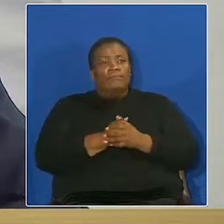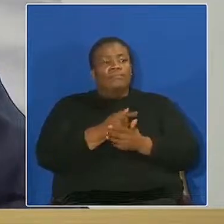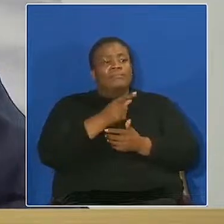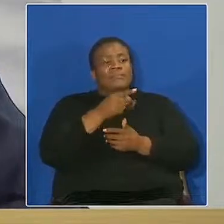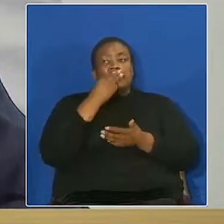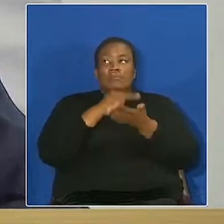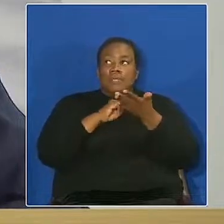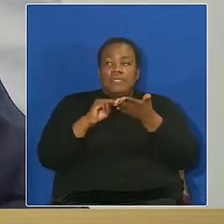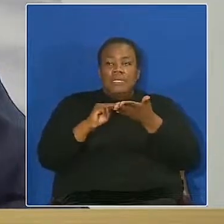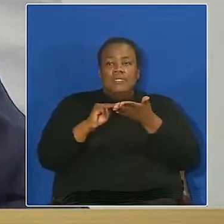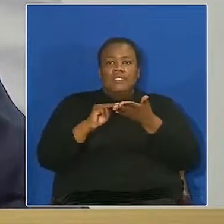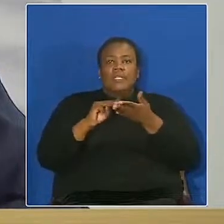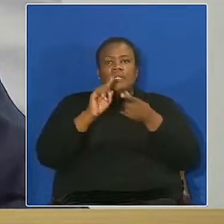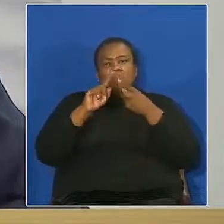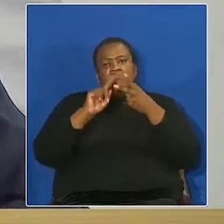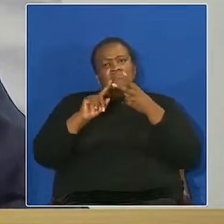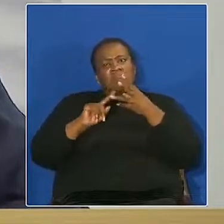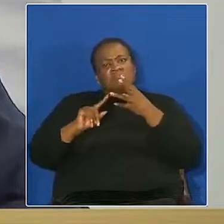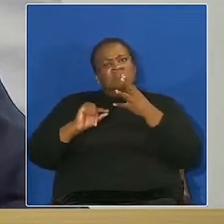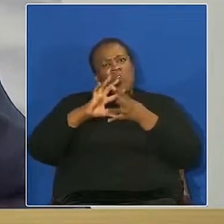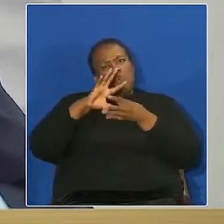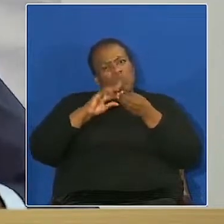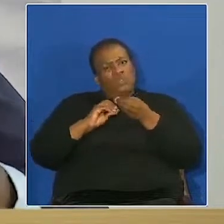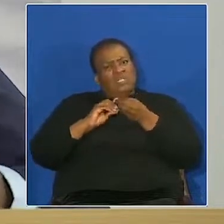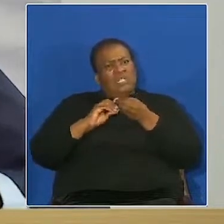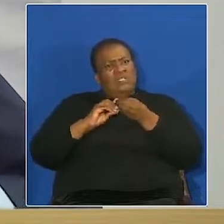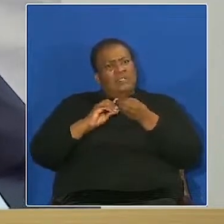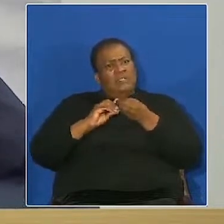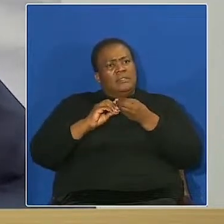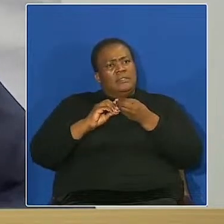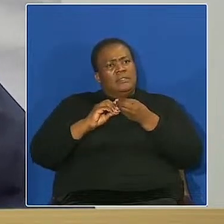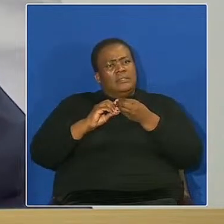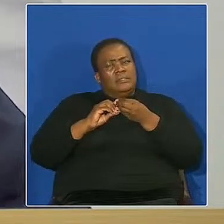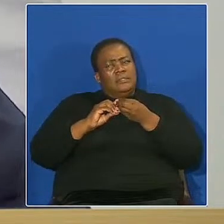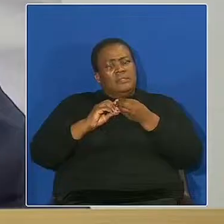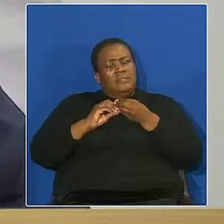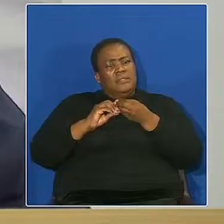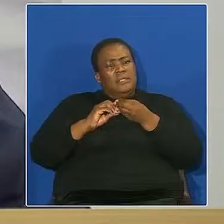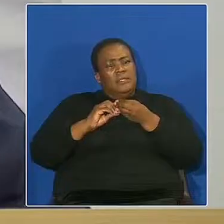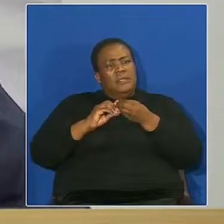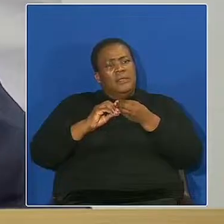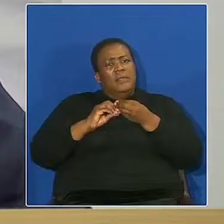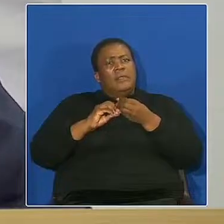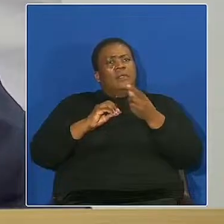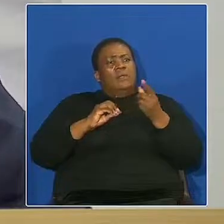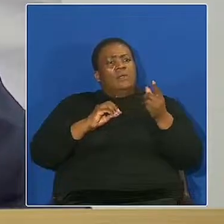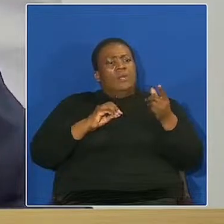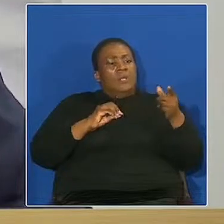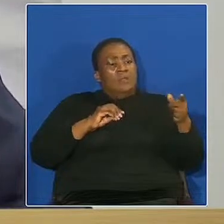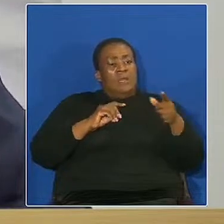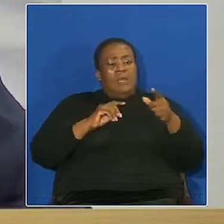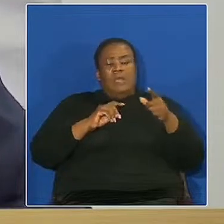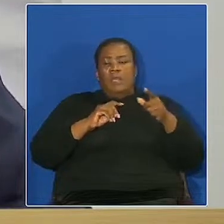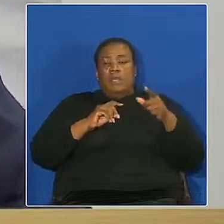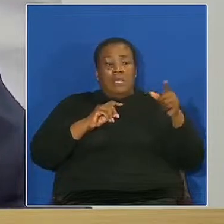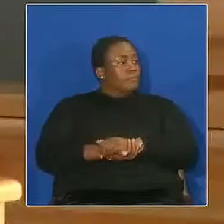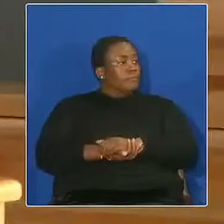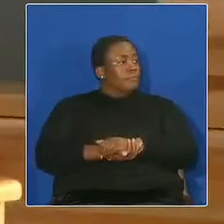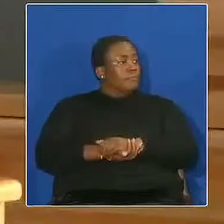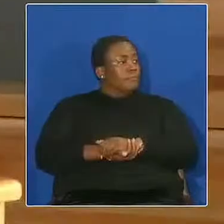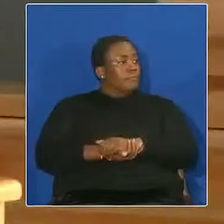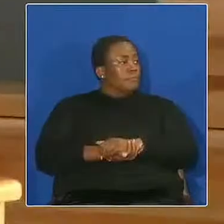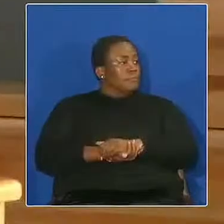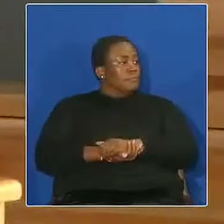is talking to all those failed attempts to halt the investigation.